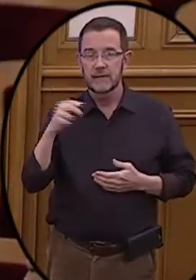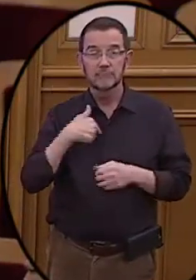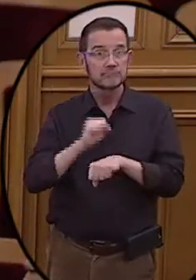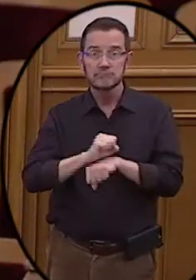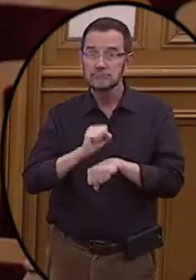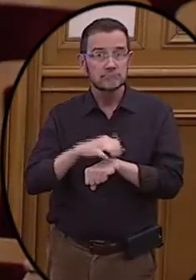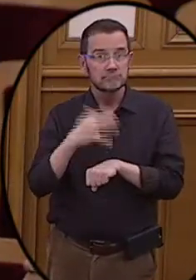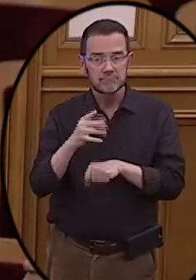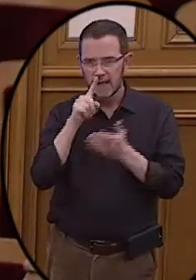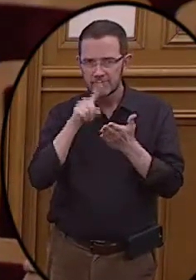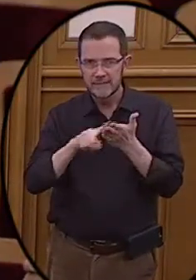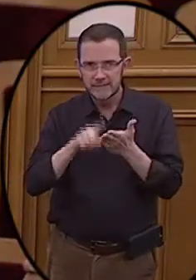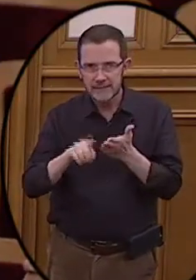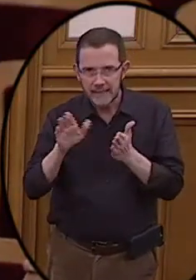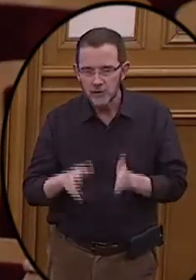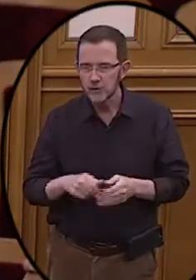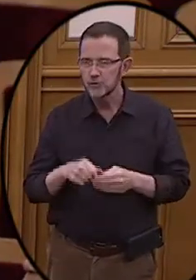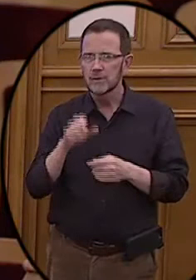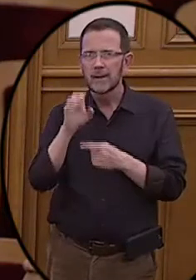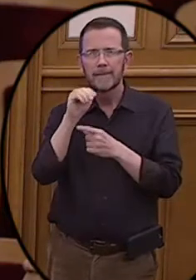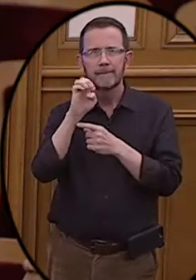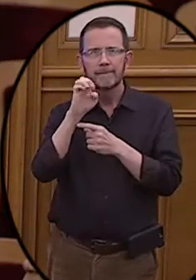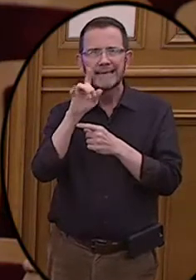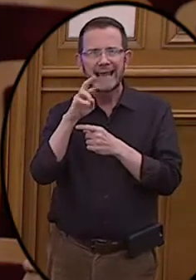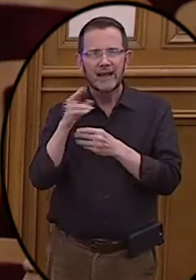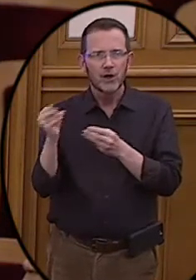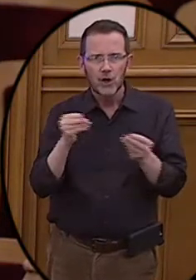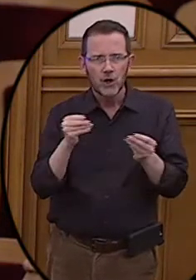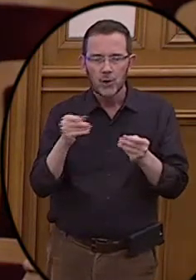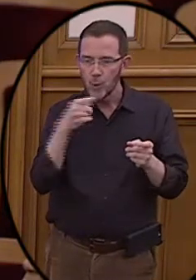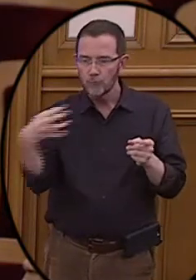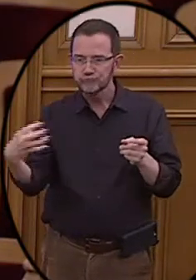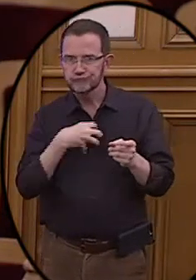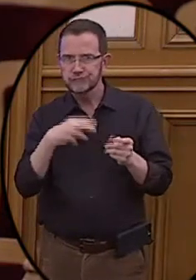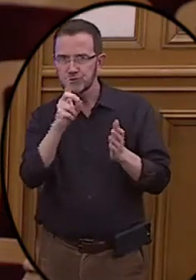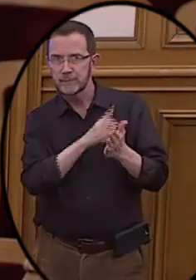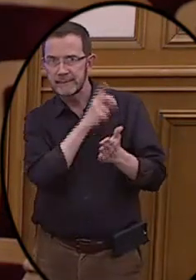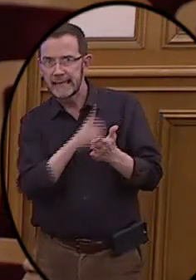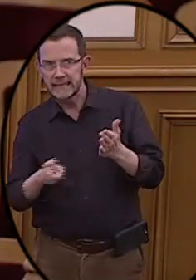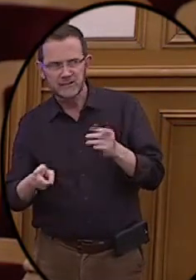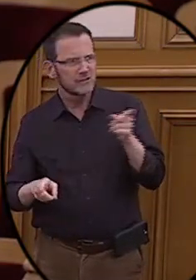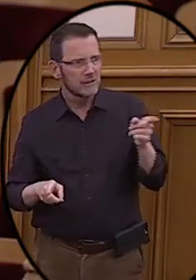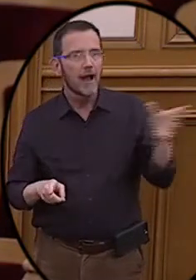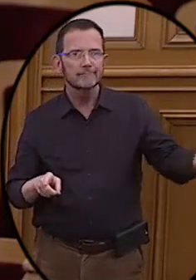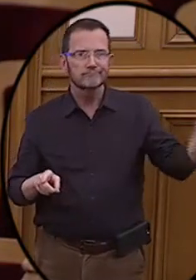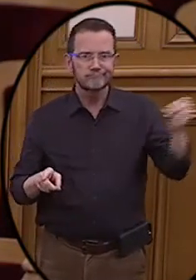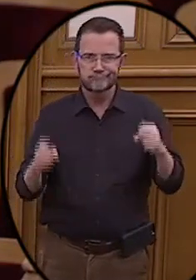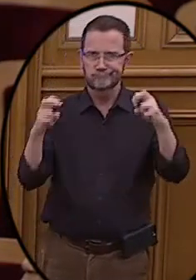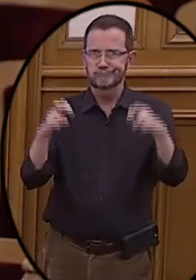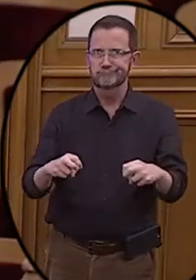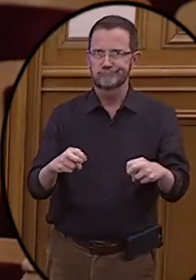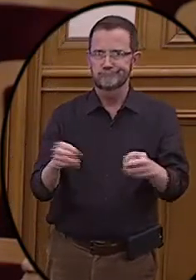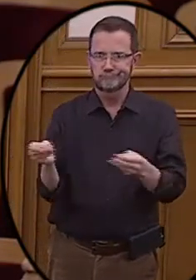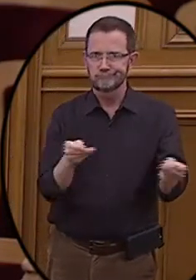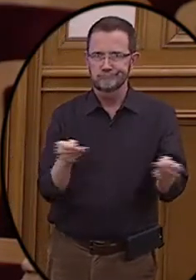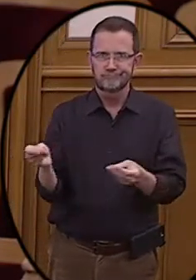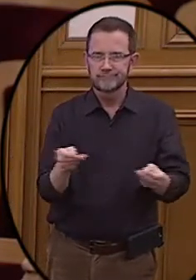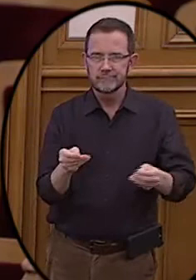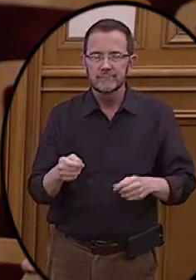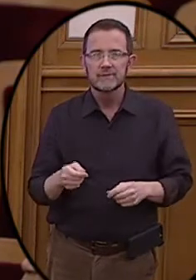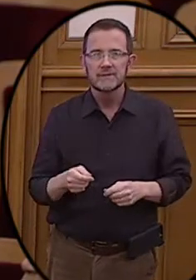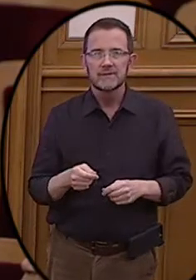investigator and mediator for discrimination complaints. My work focuses on